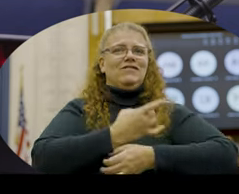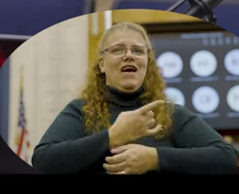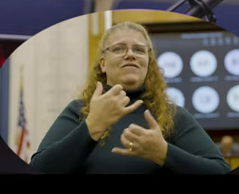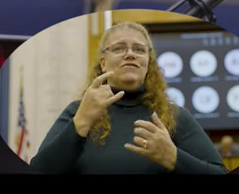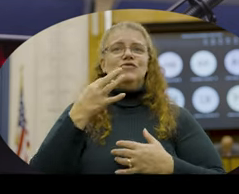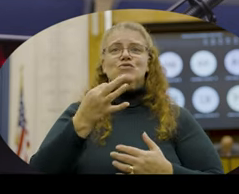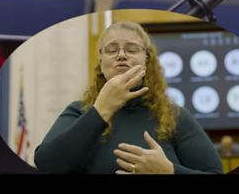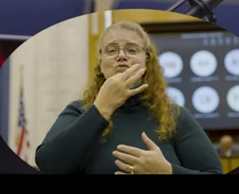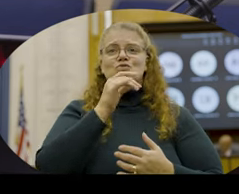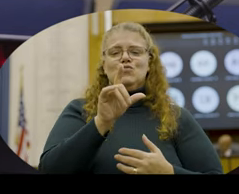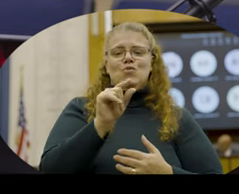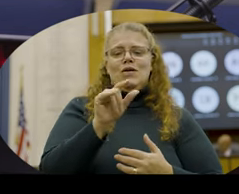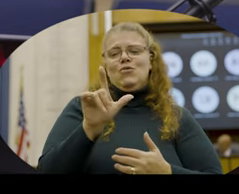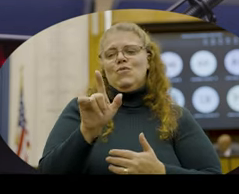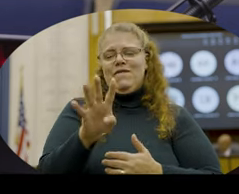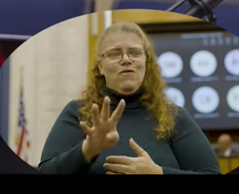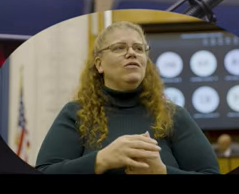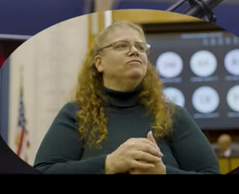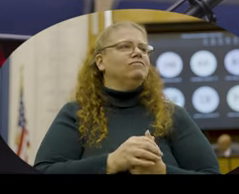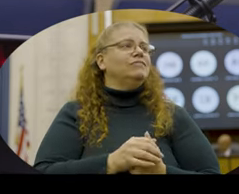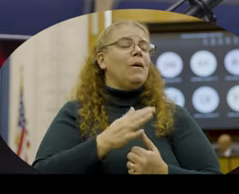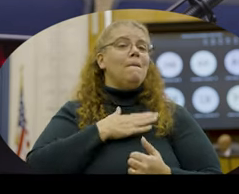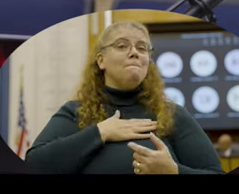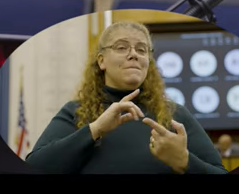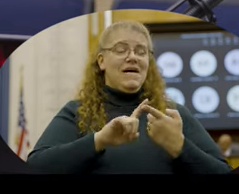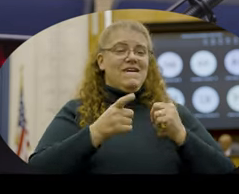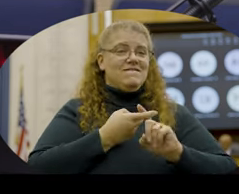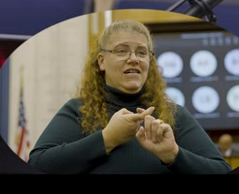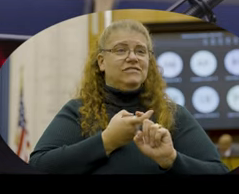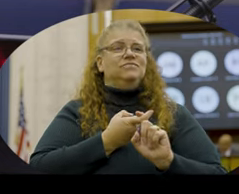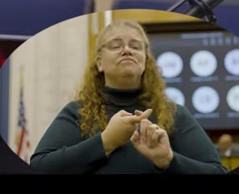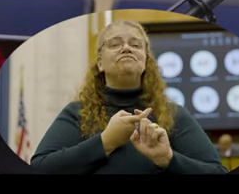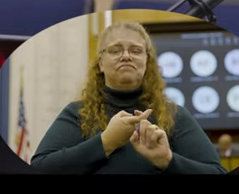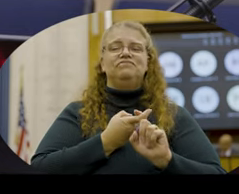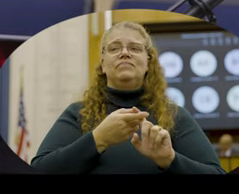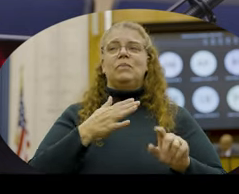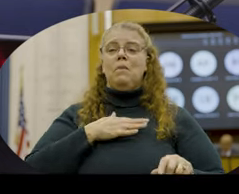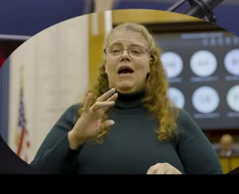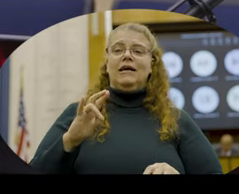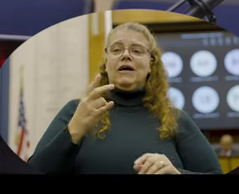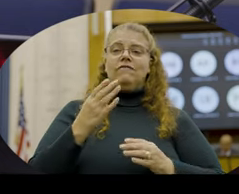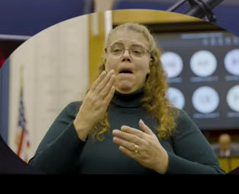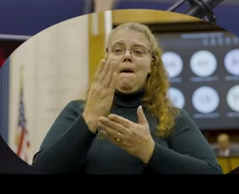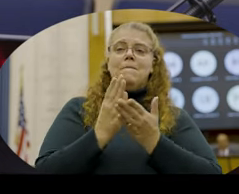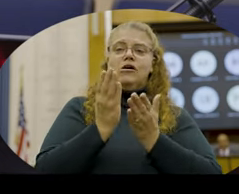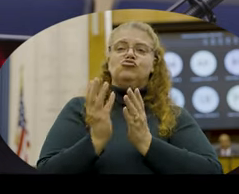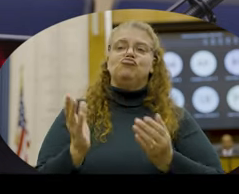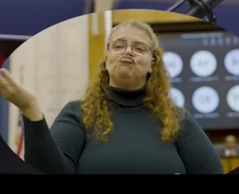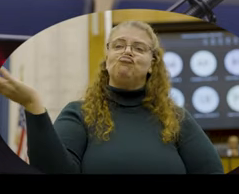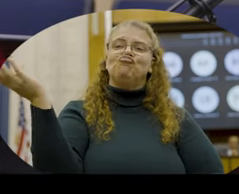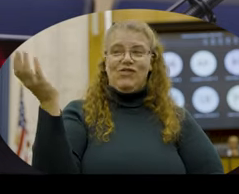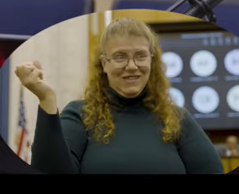year 2024. My friends, this is my seventh budget address.